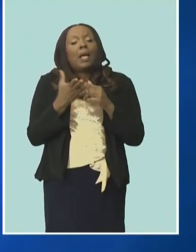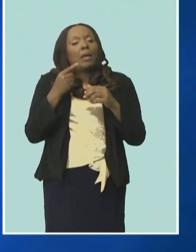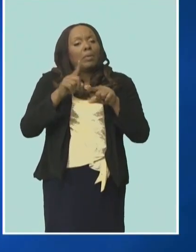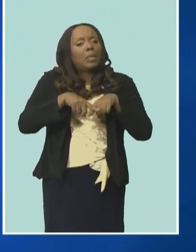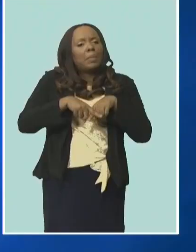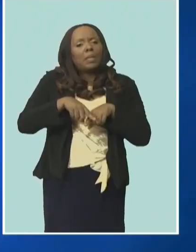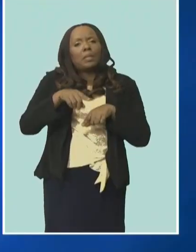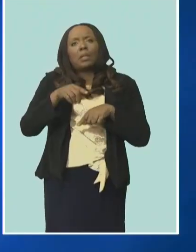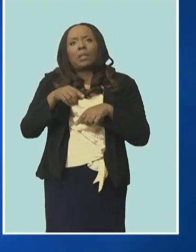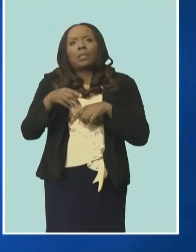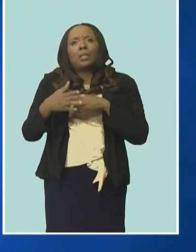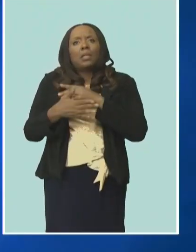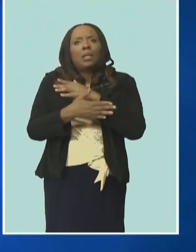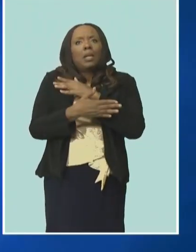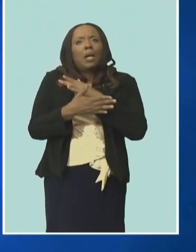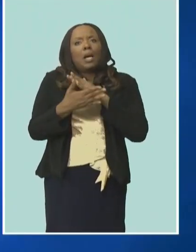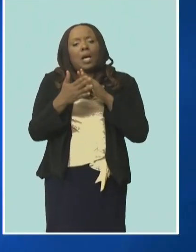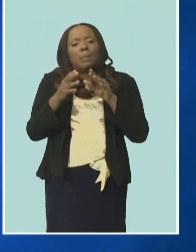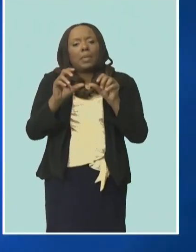to help us, Lisa.